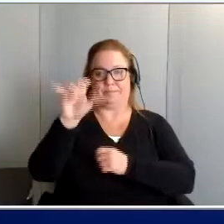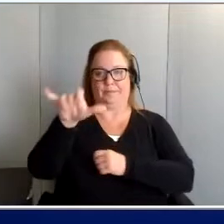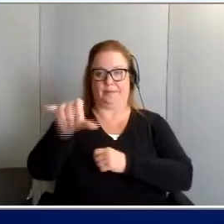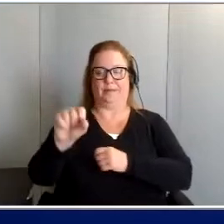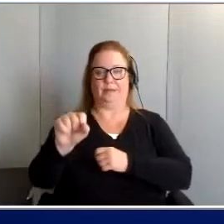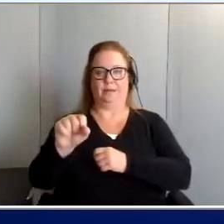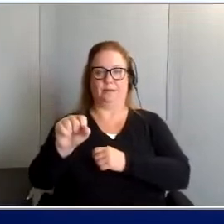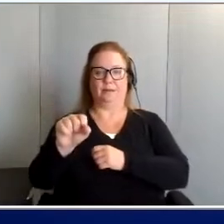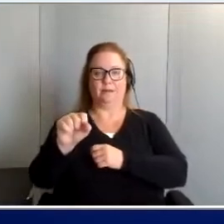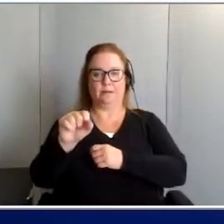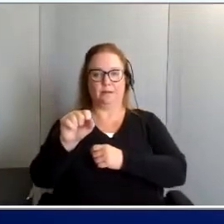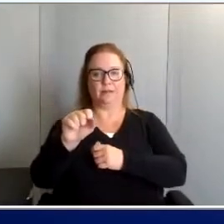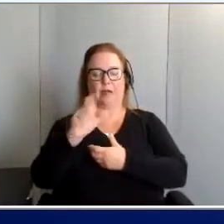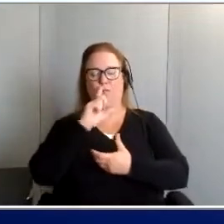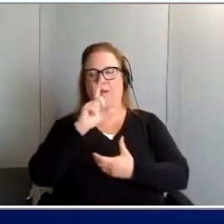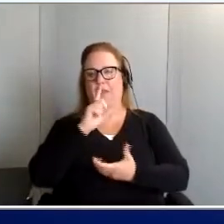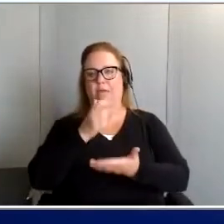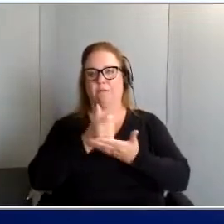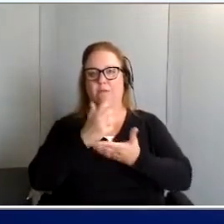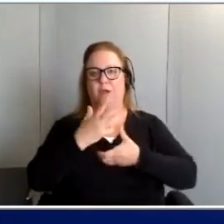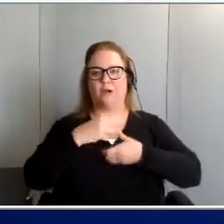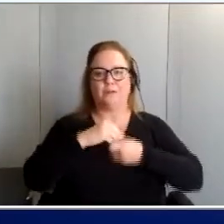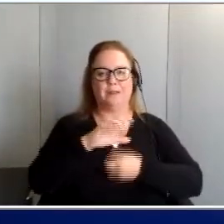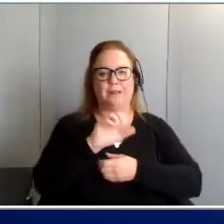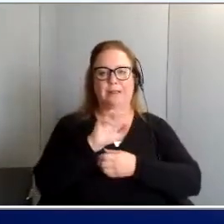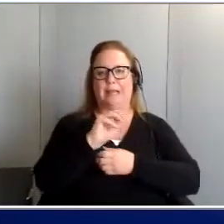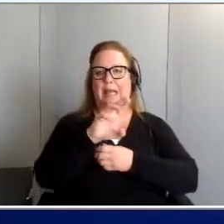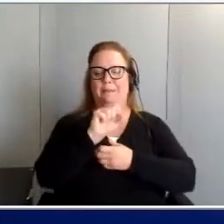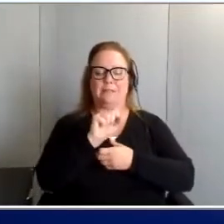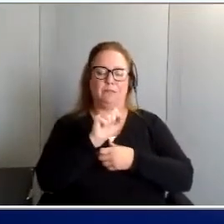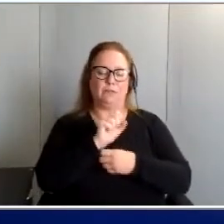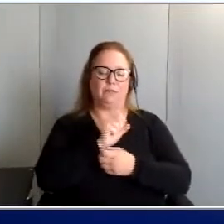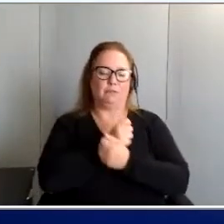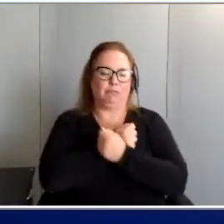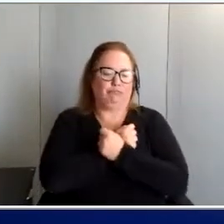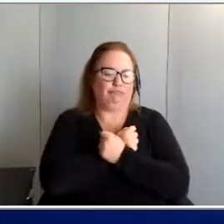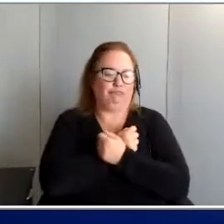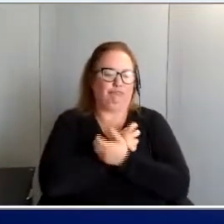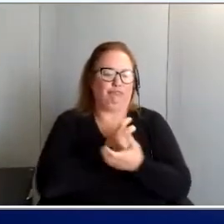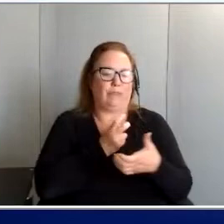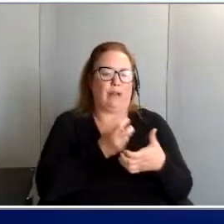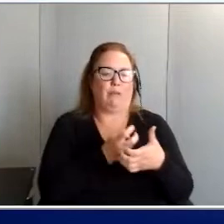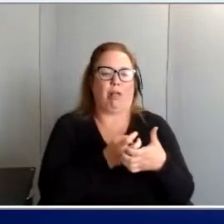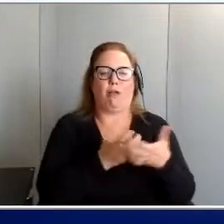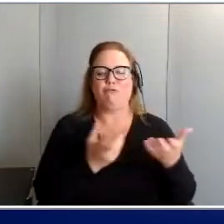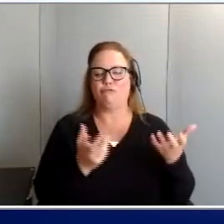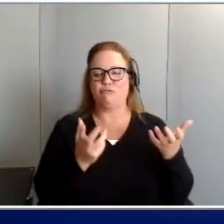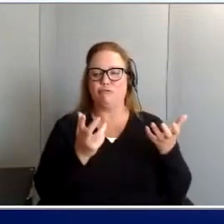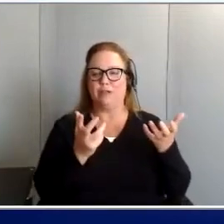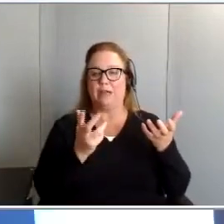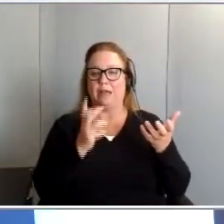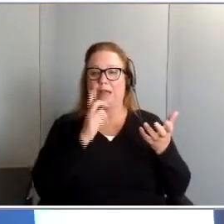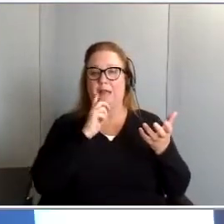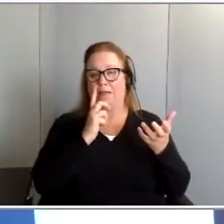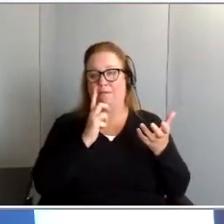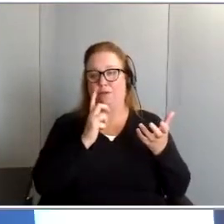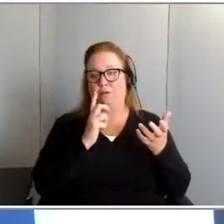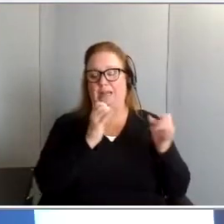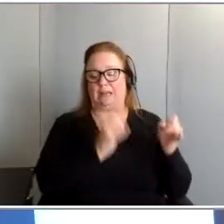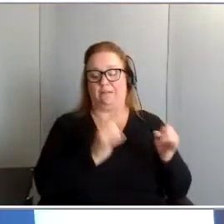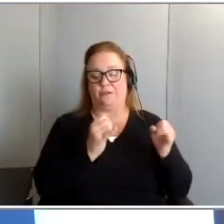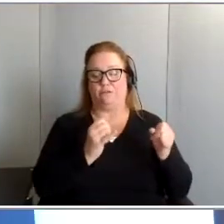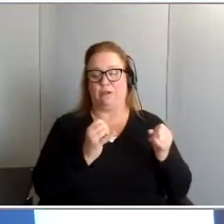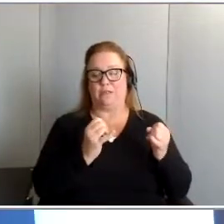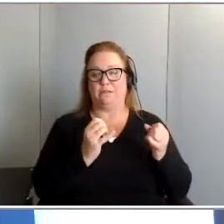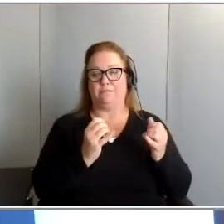individual with autism. Like Camus, he just wants to cuddle, and sometimes that's what an individual that's maybe overstimulated needs. All right,